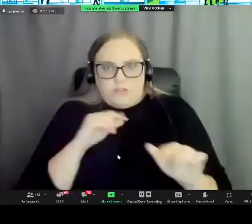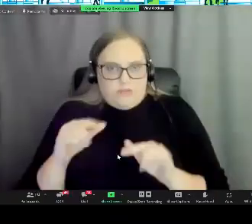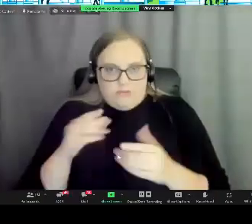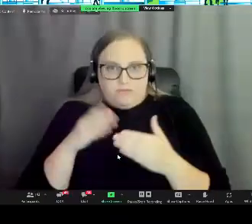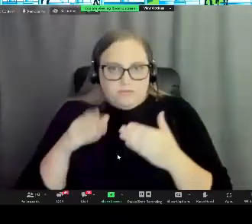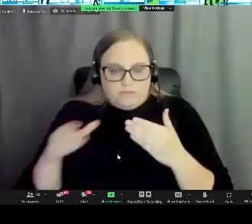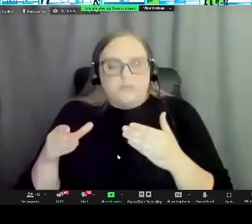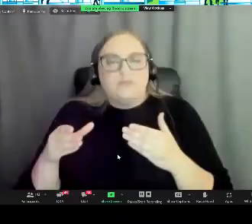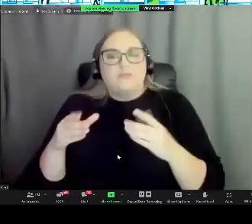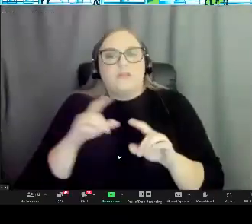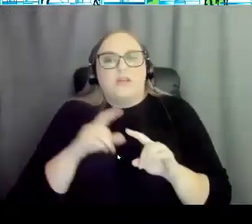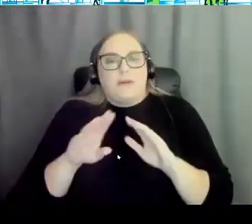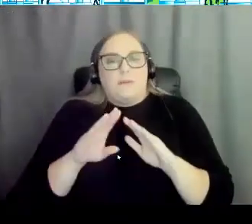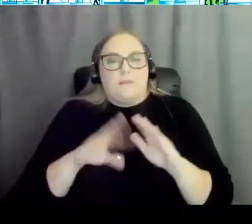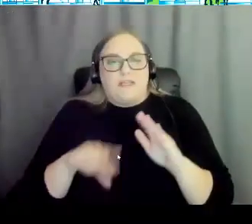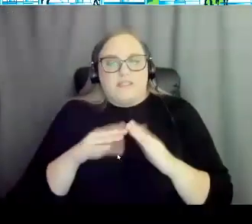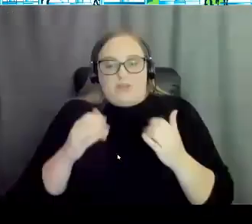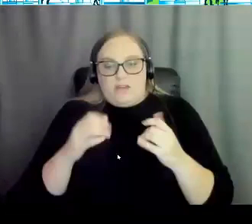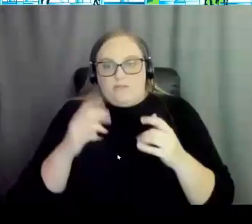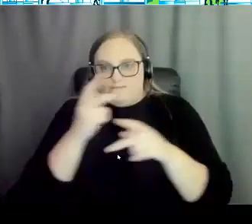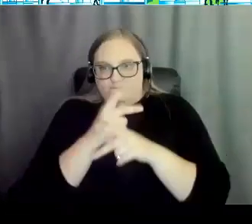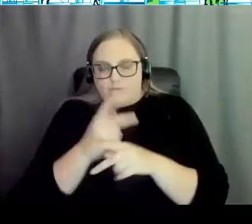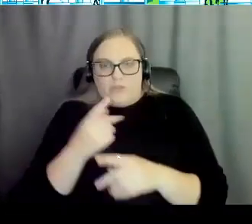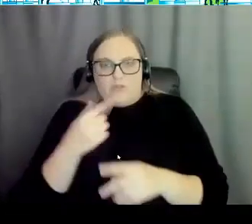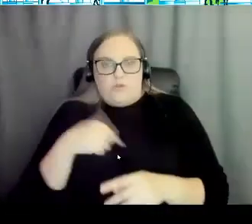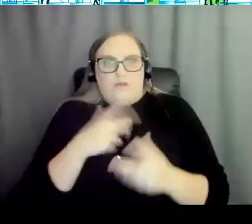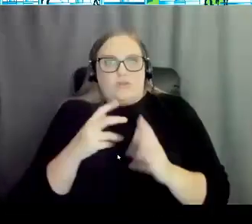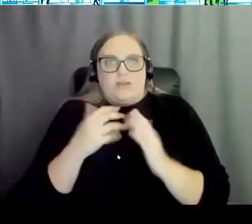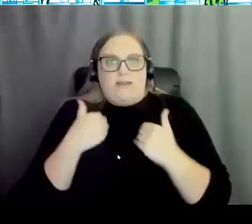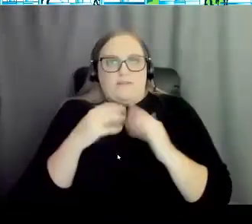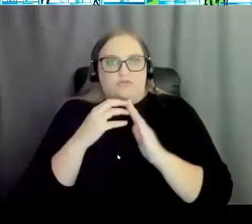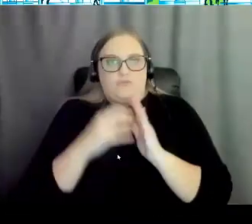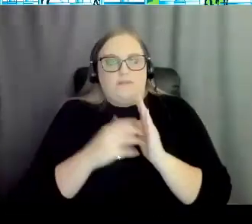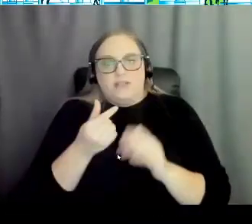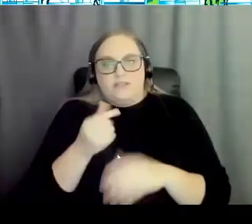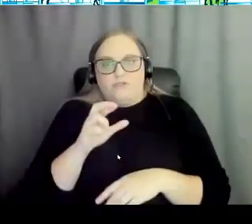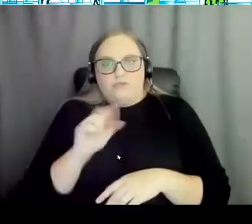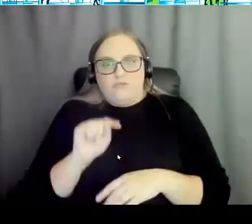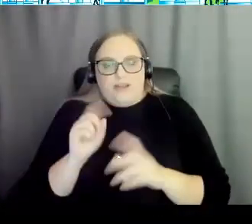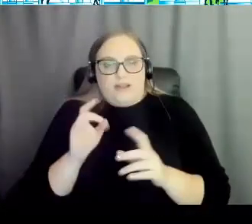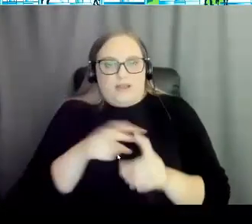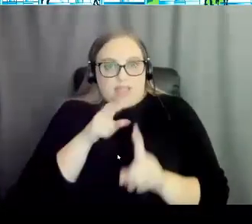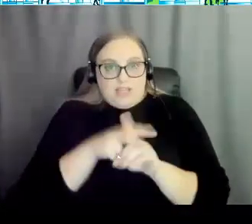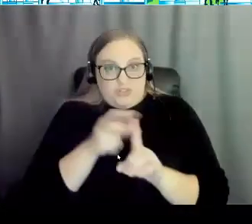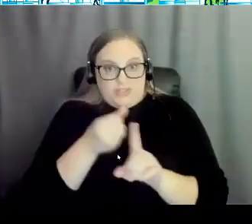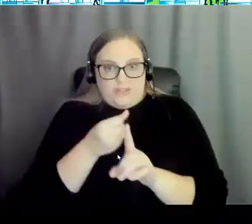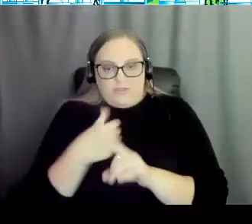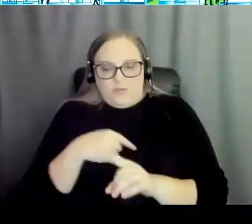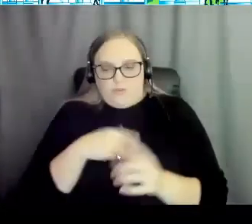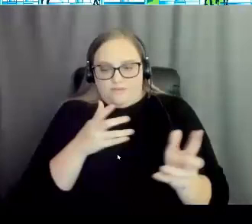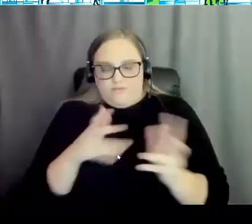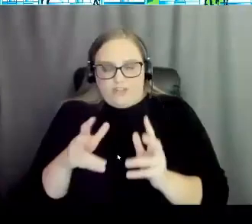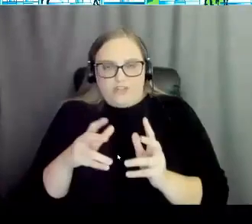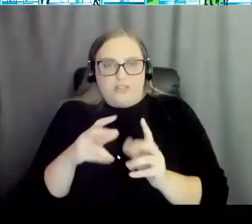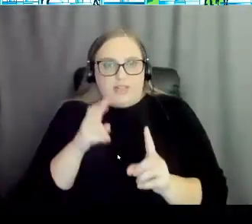Basically, we are coming up right now. We actually have a draft of the grant application. So we are going to finish that up, and we